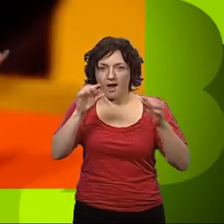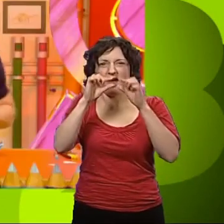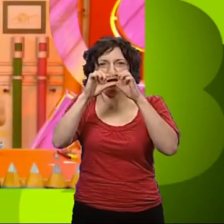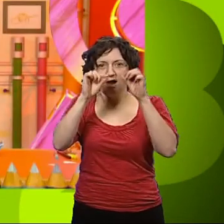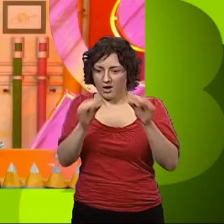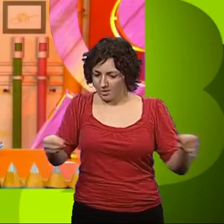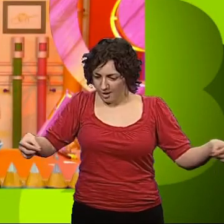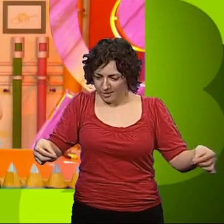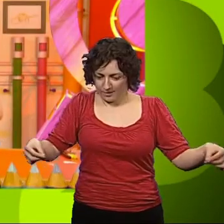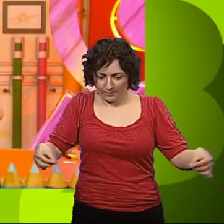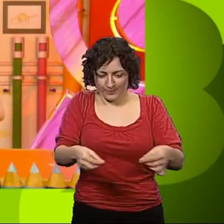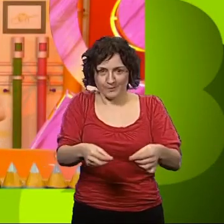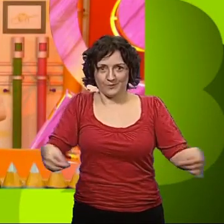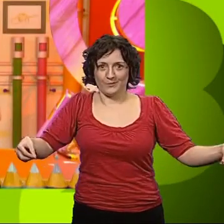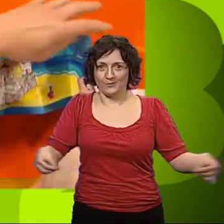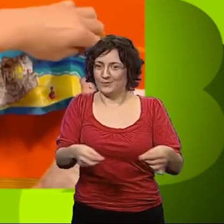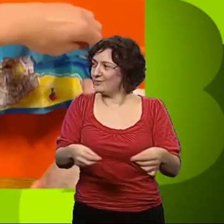like that, and then